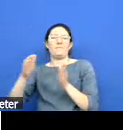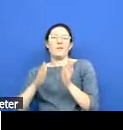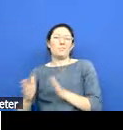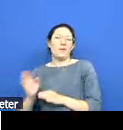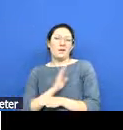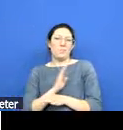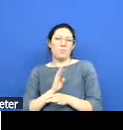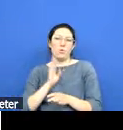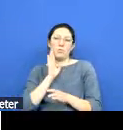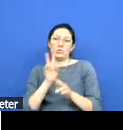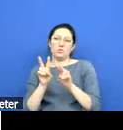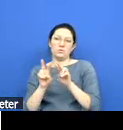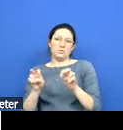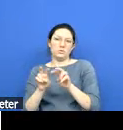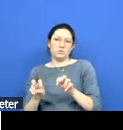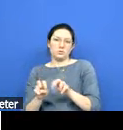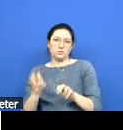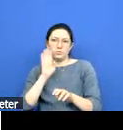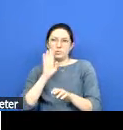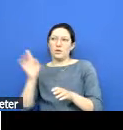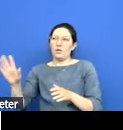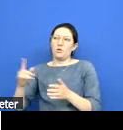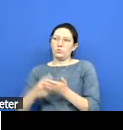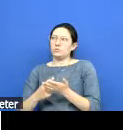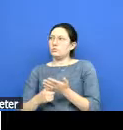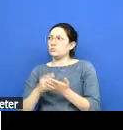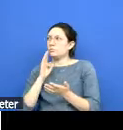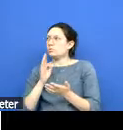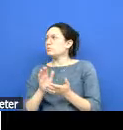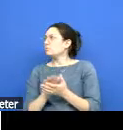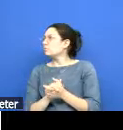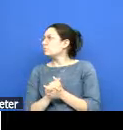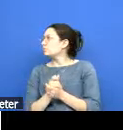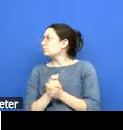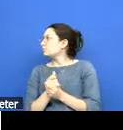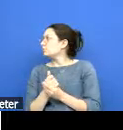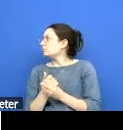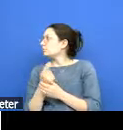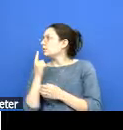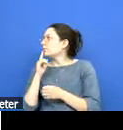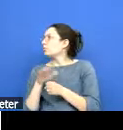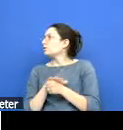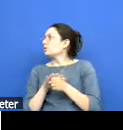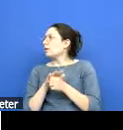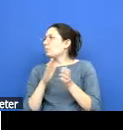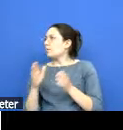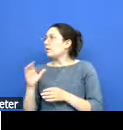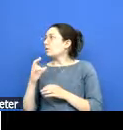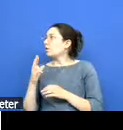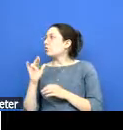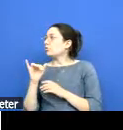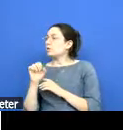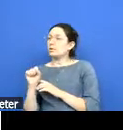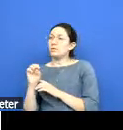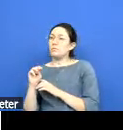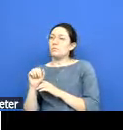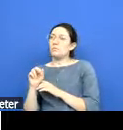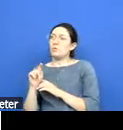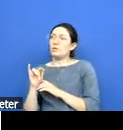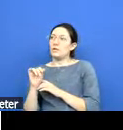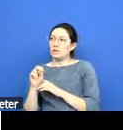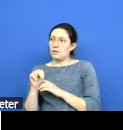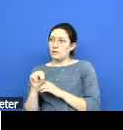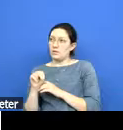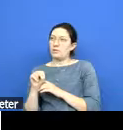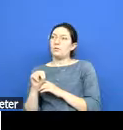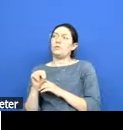get into, that'll be part of their discussions when they do the site plan, but that's something. Chris Martin, and or Craig